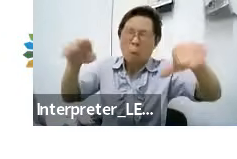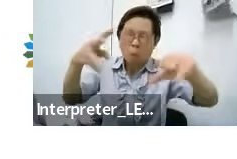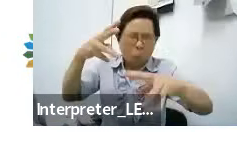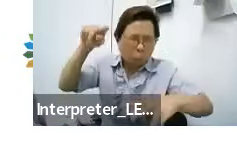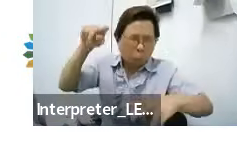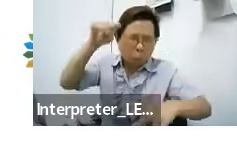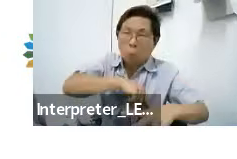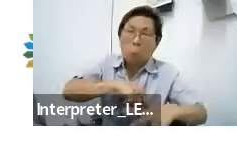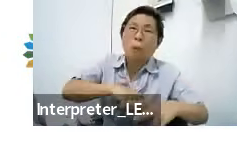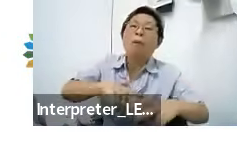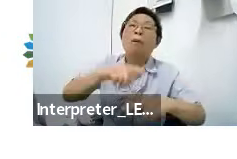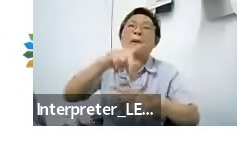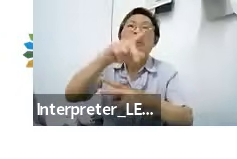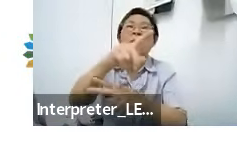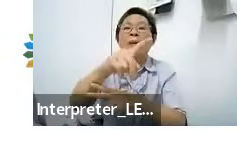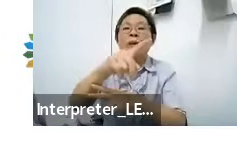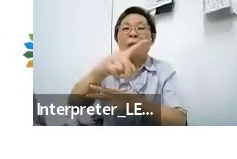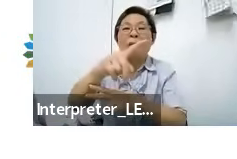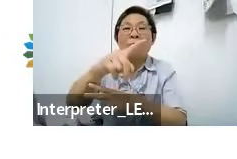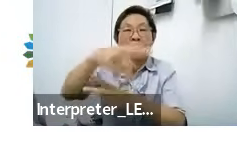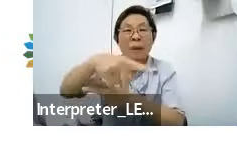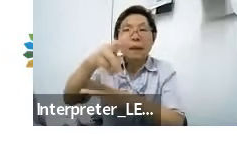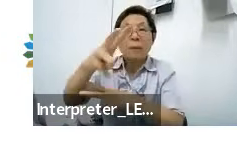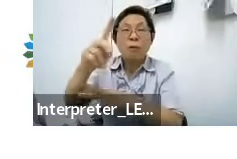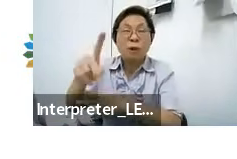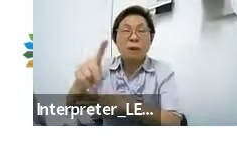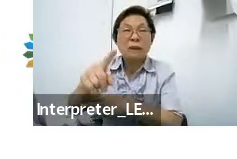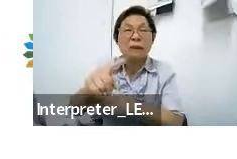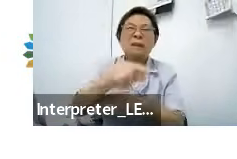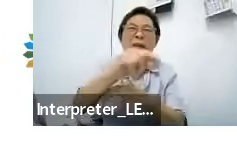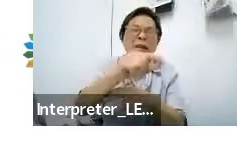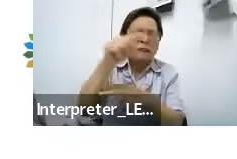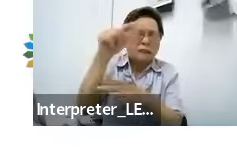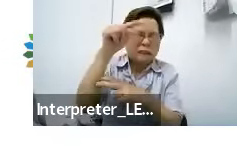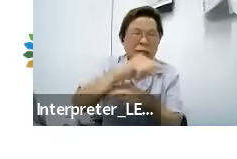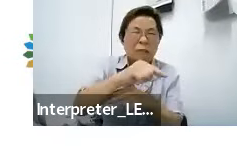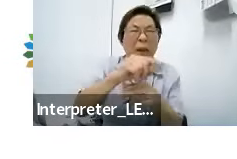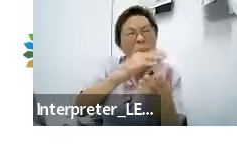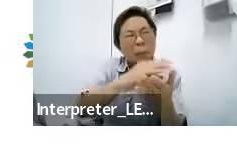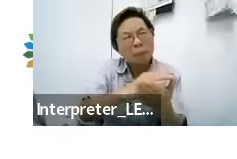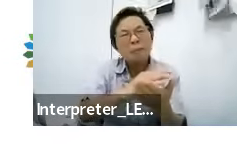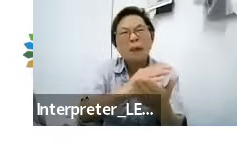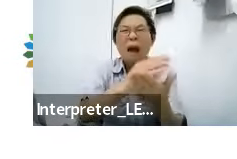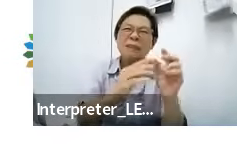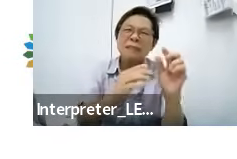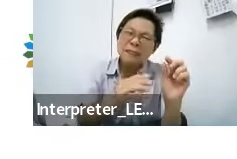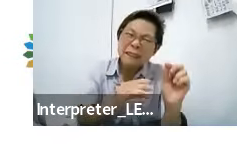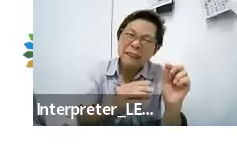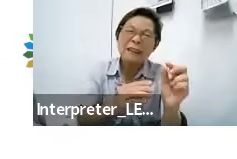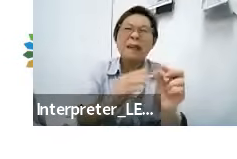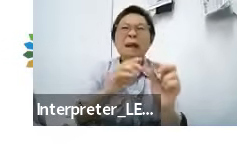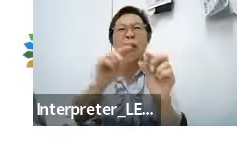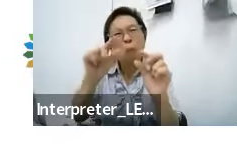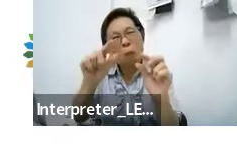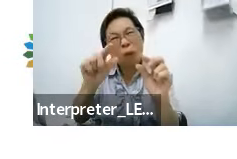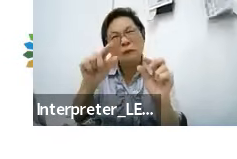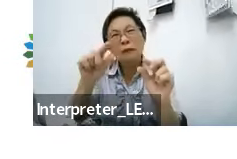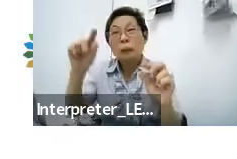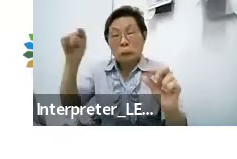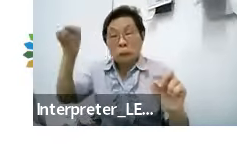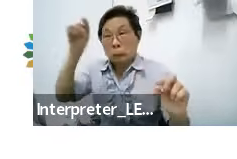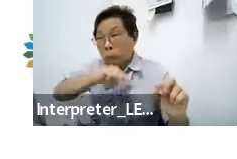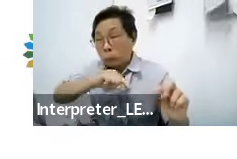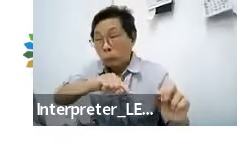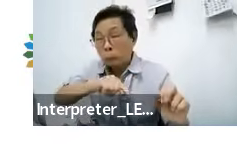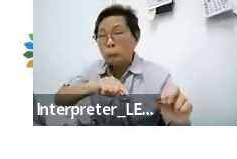disability, ranging from profound disability, severe disability, mild disability, moderate disability.